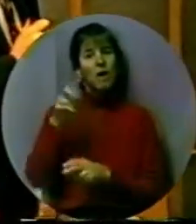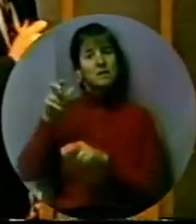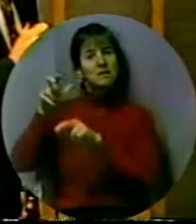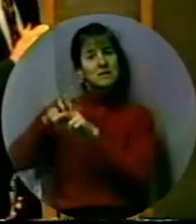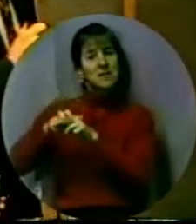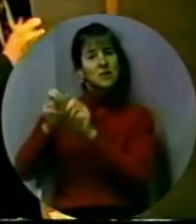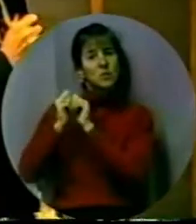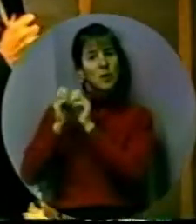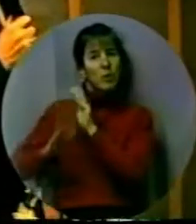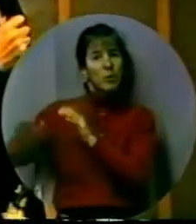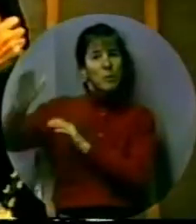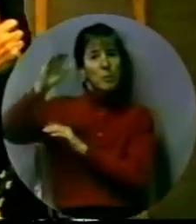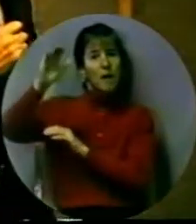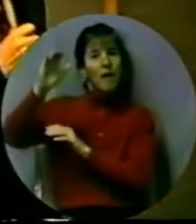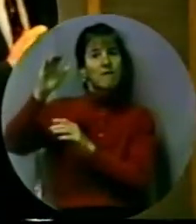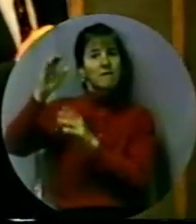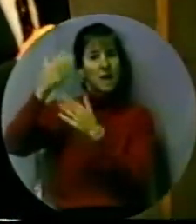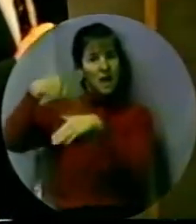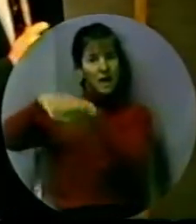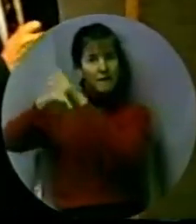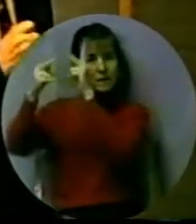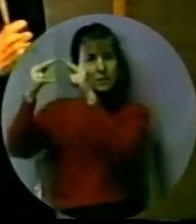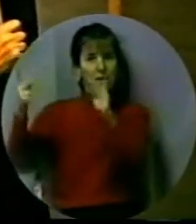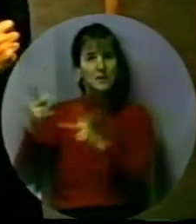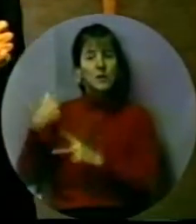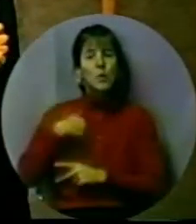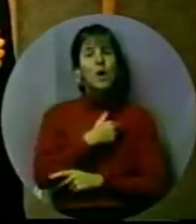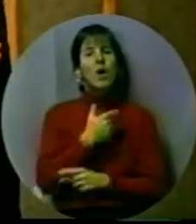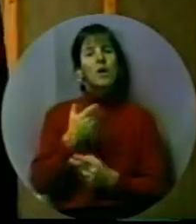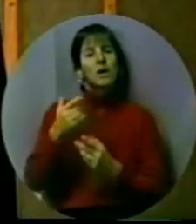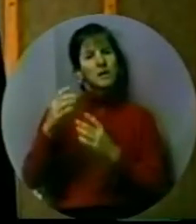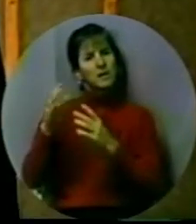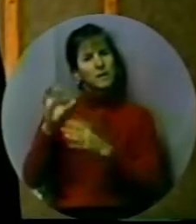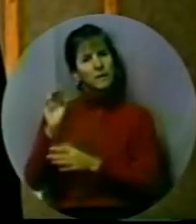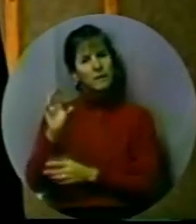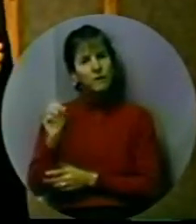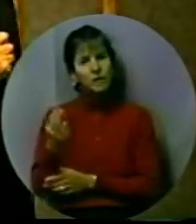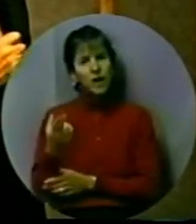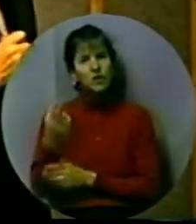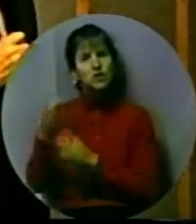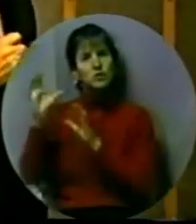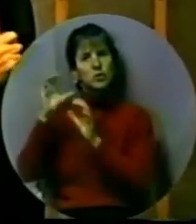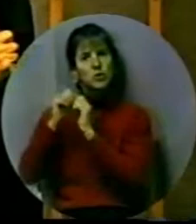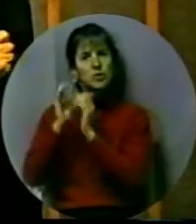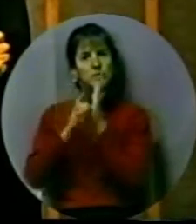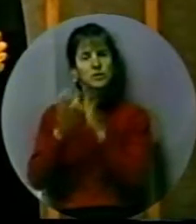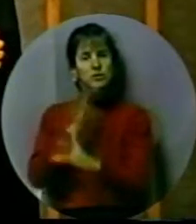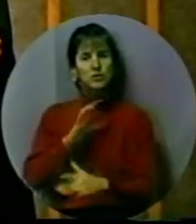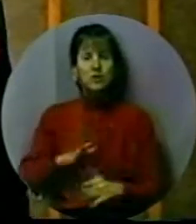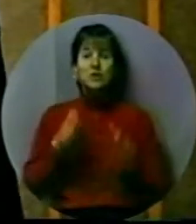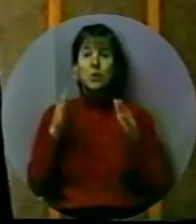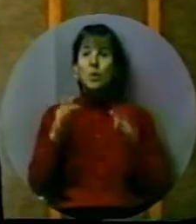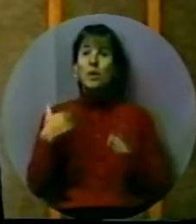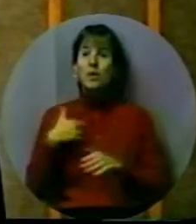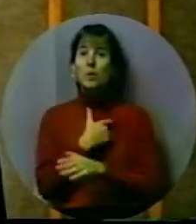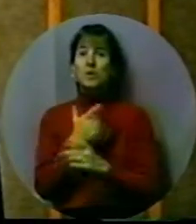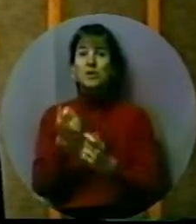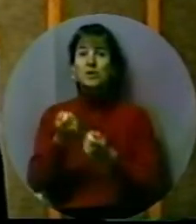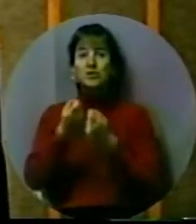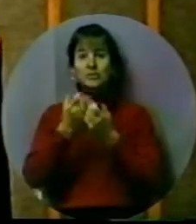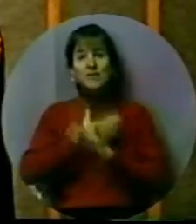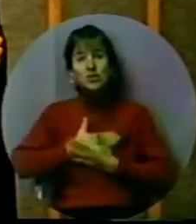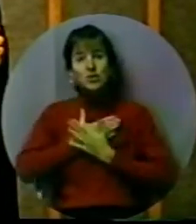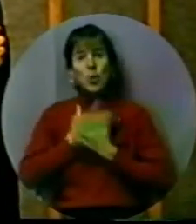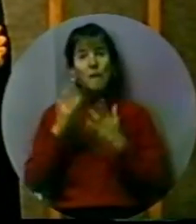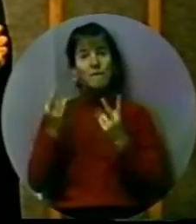heavenly places. We're in fresh communion with Jesus Christ. And the way that we enjoy the victory of